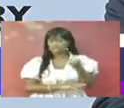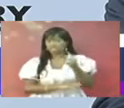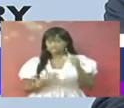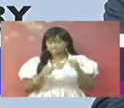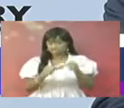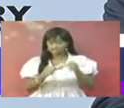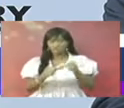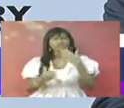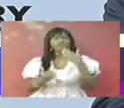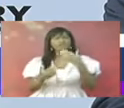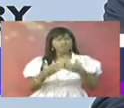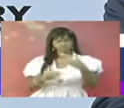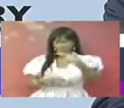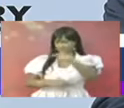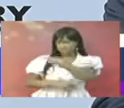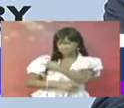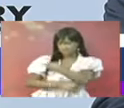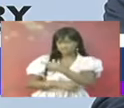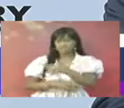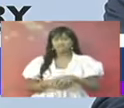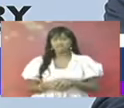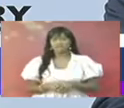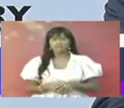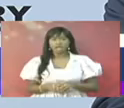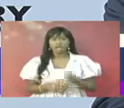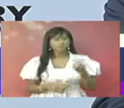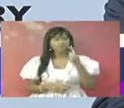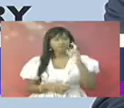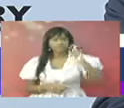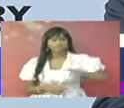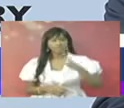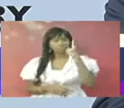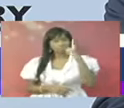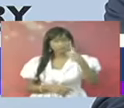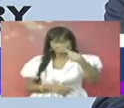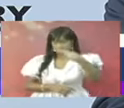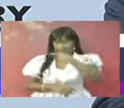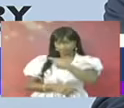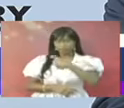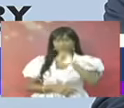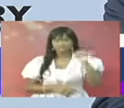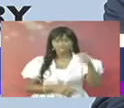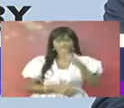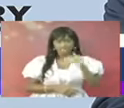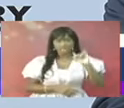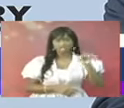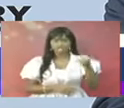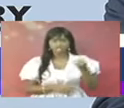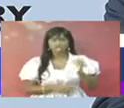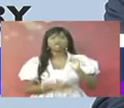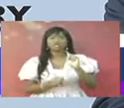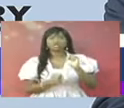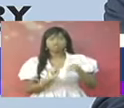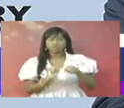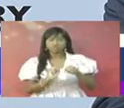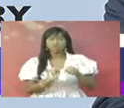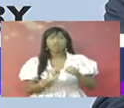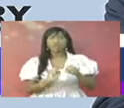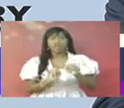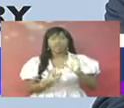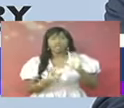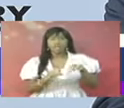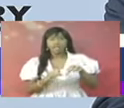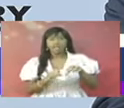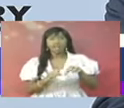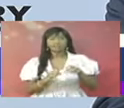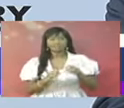so for the reason that it is a single-dose vaccine at this point in time. It gives us the added benefit that it can be vaccinate a